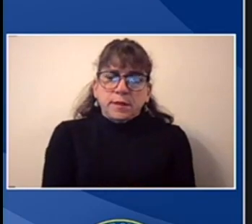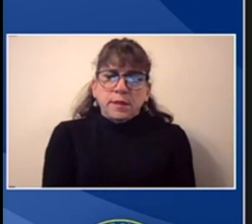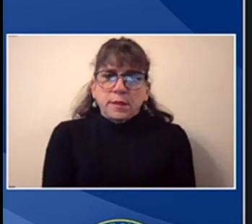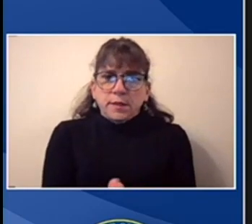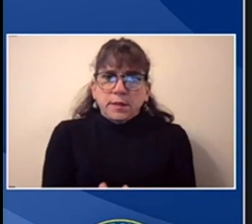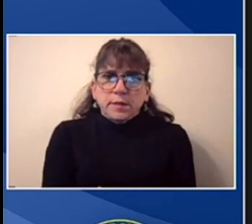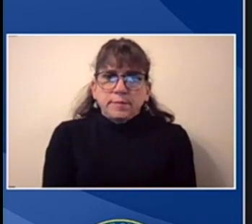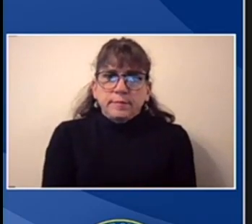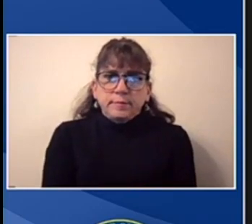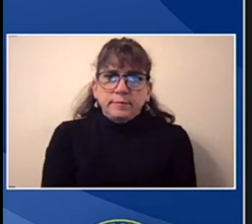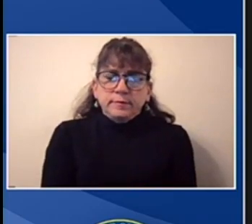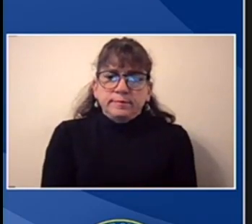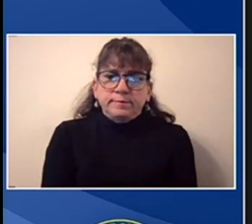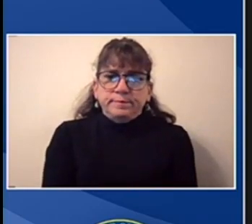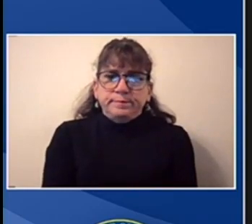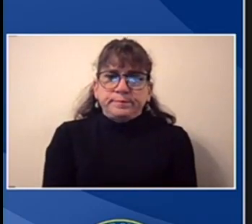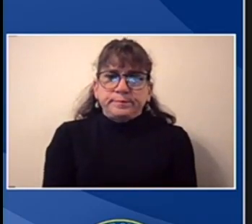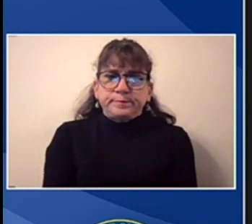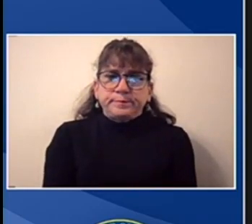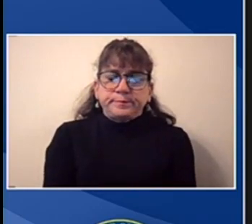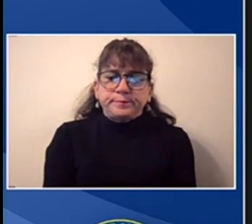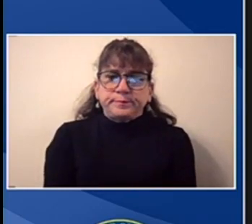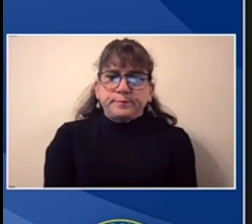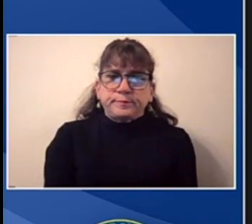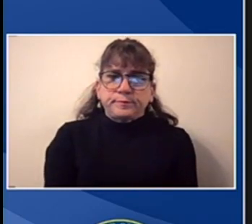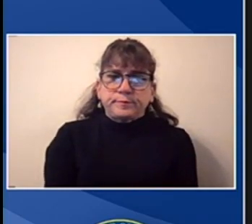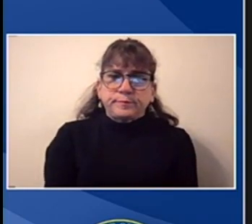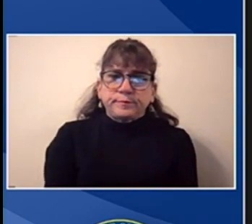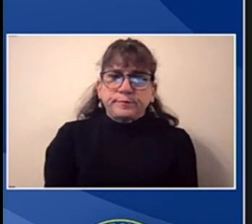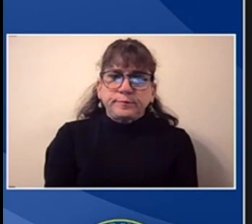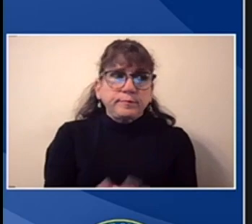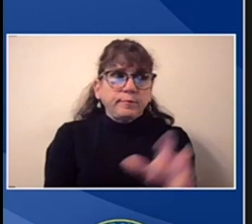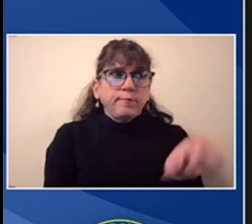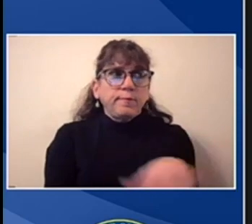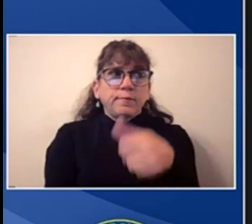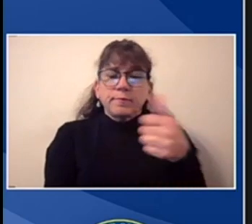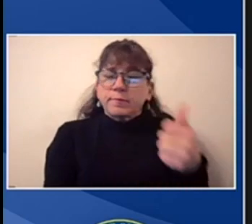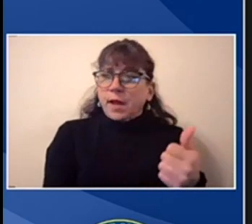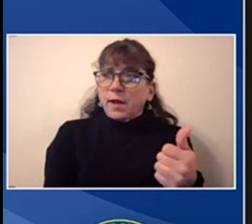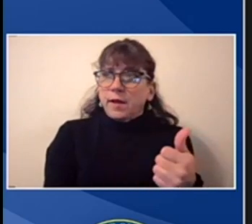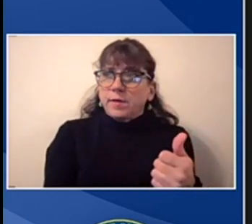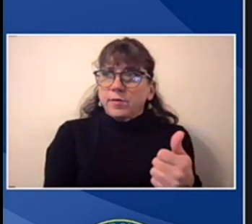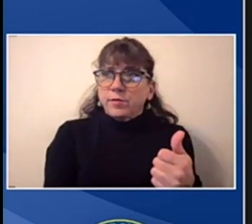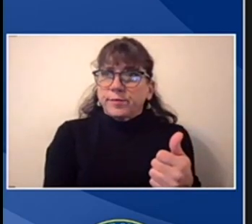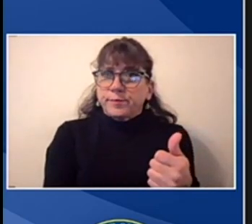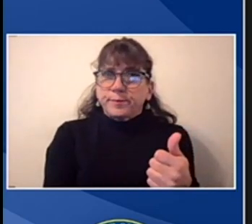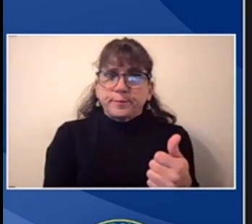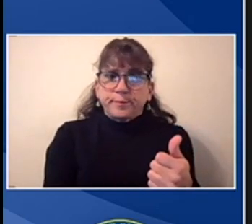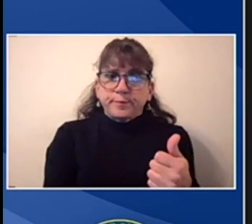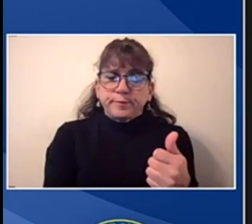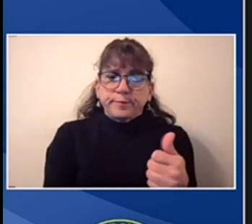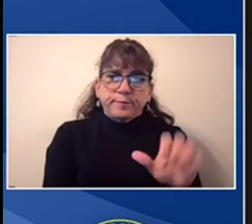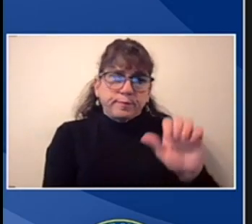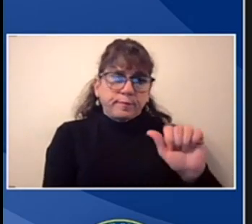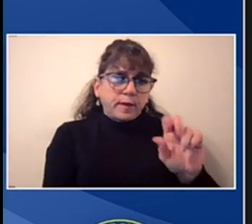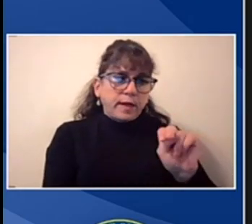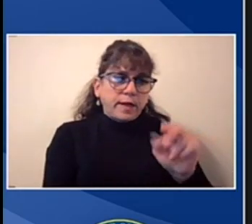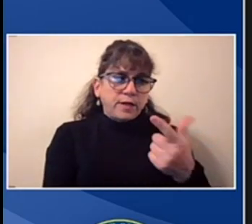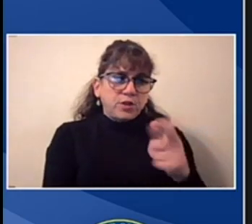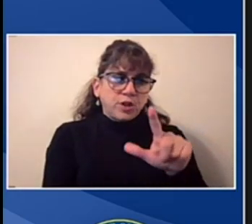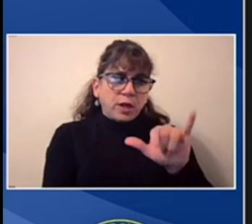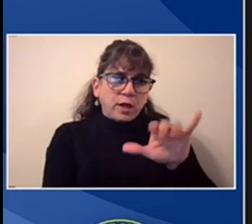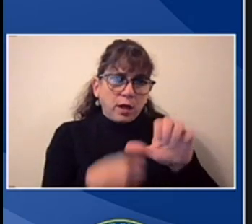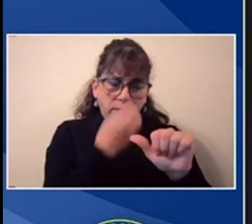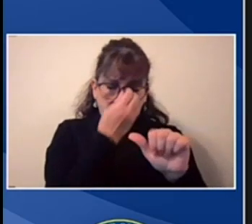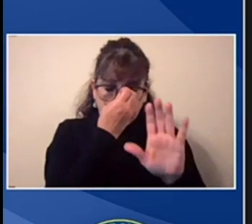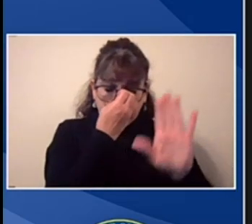Okay, any other Angelica, you have your hand up?